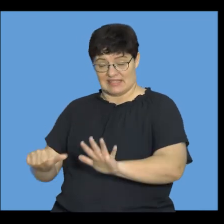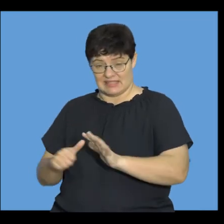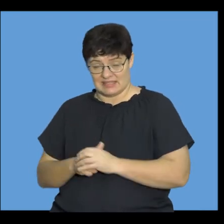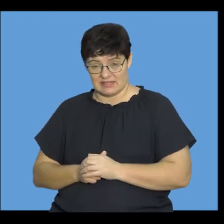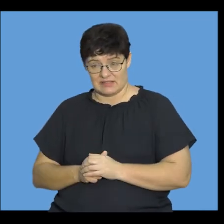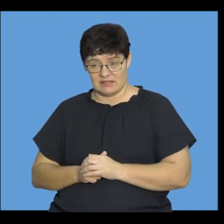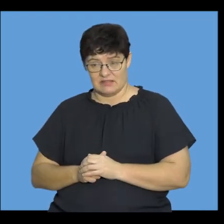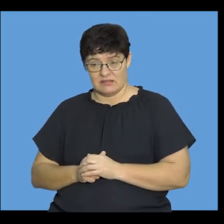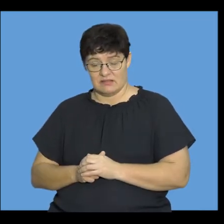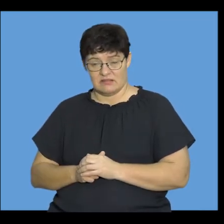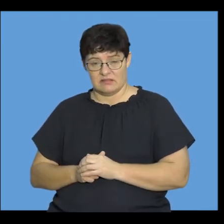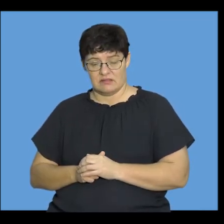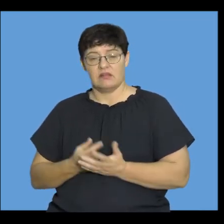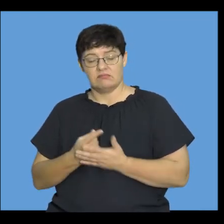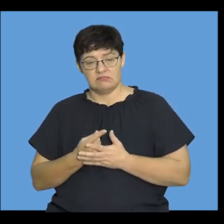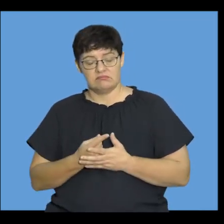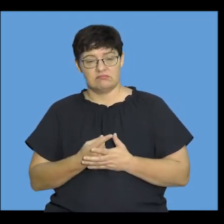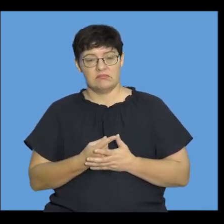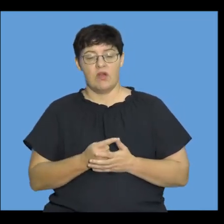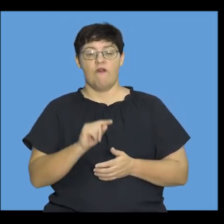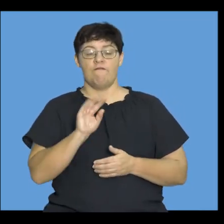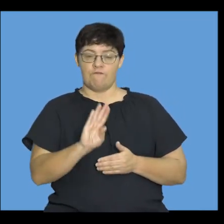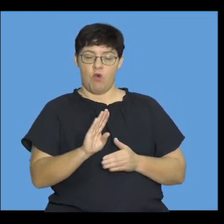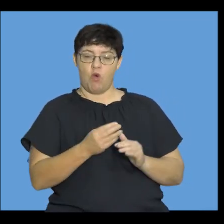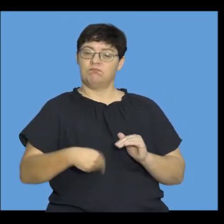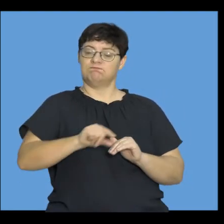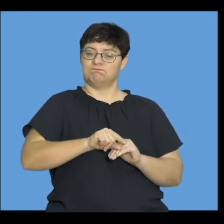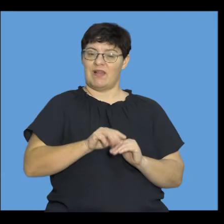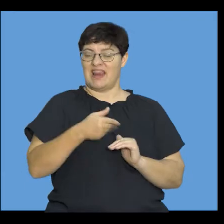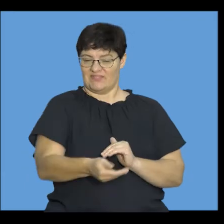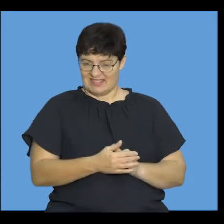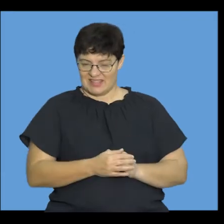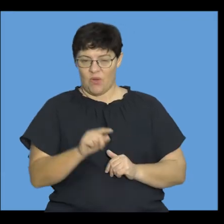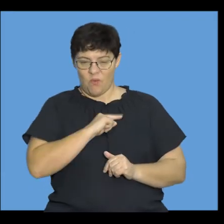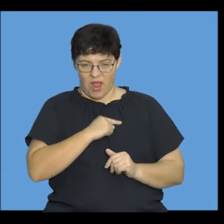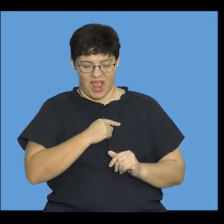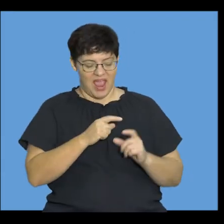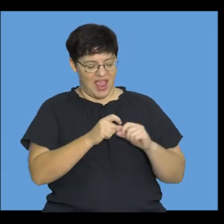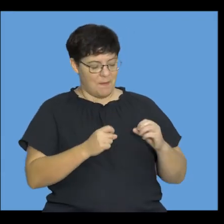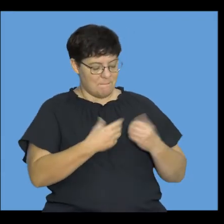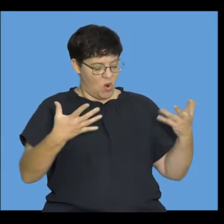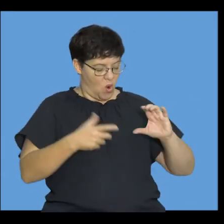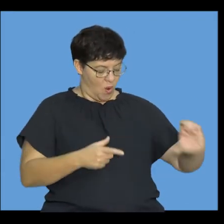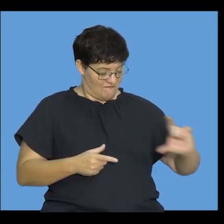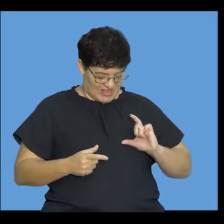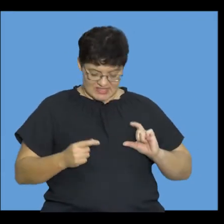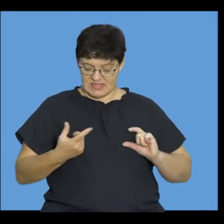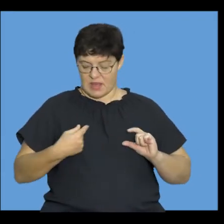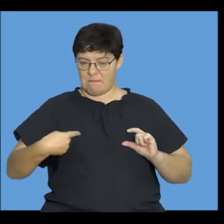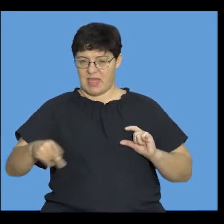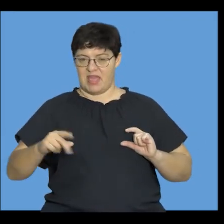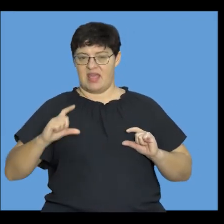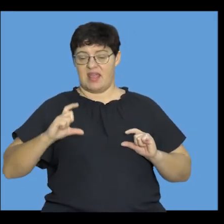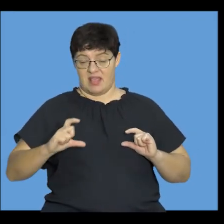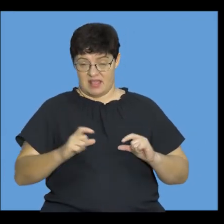and my payments were 6, that would give me a surplus of 4, right? Since my receipts are